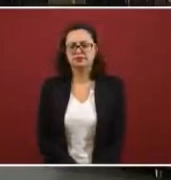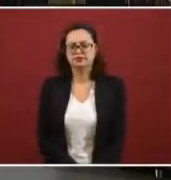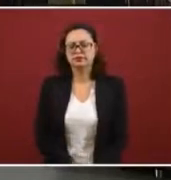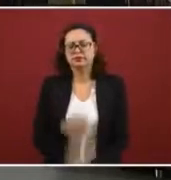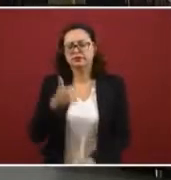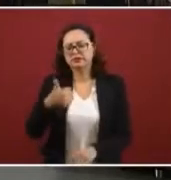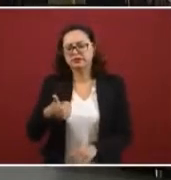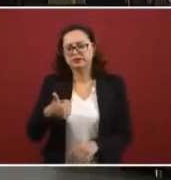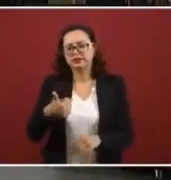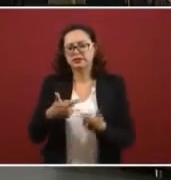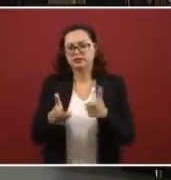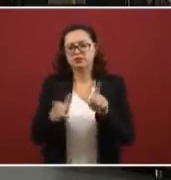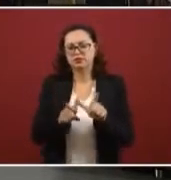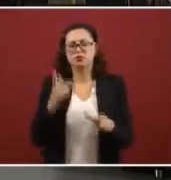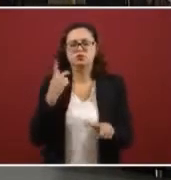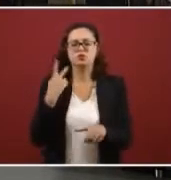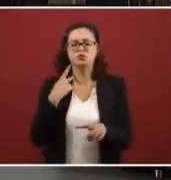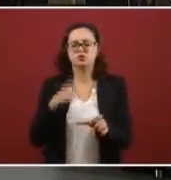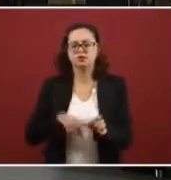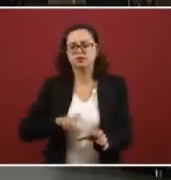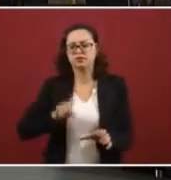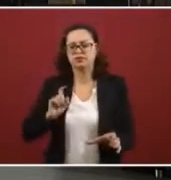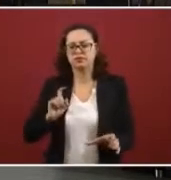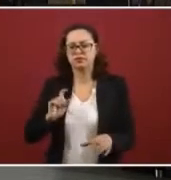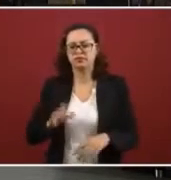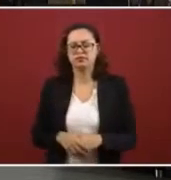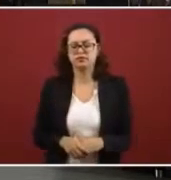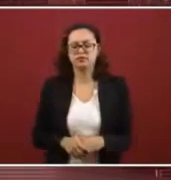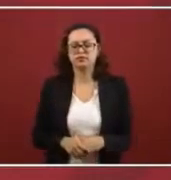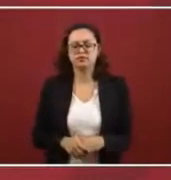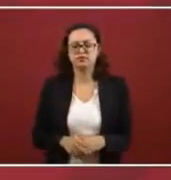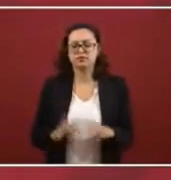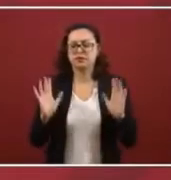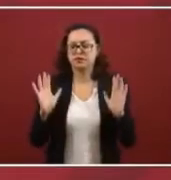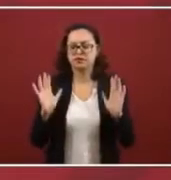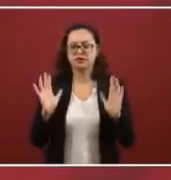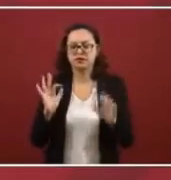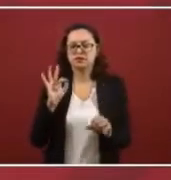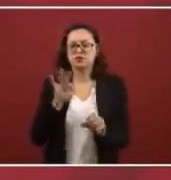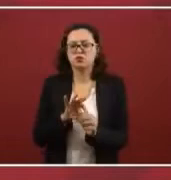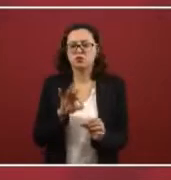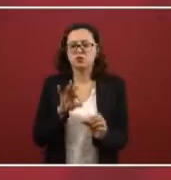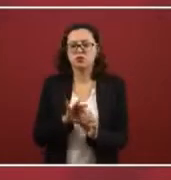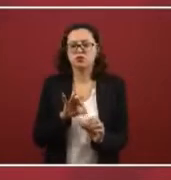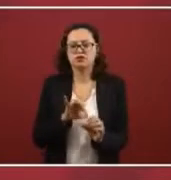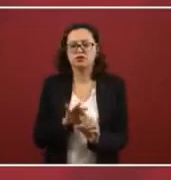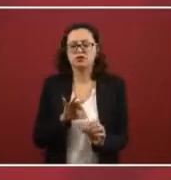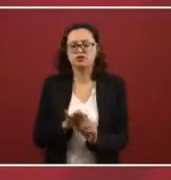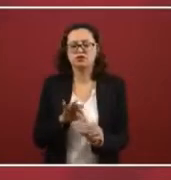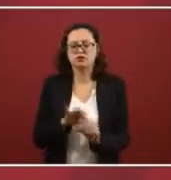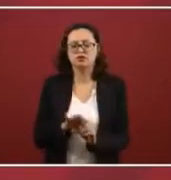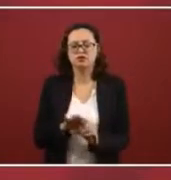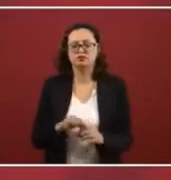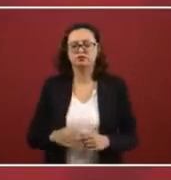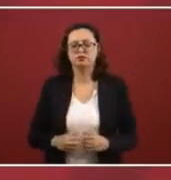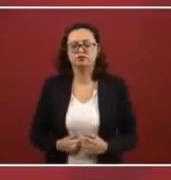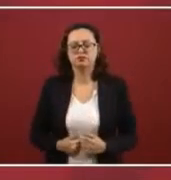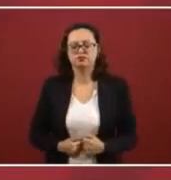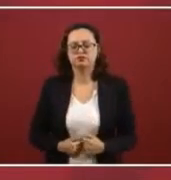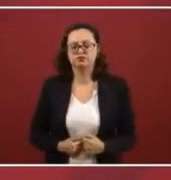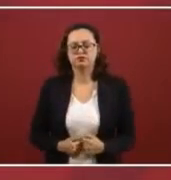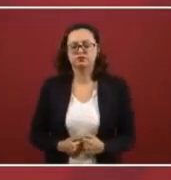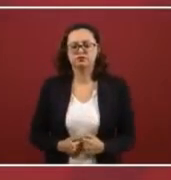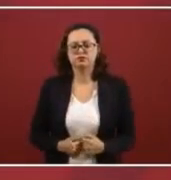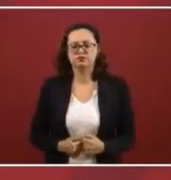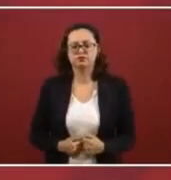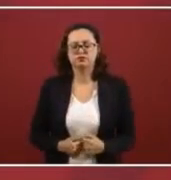12. Oh, six left the party. No. Estoy hablando de no. Cómo votar. I'm talking about how they voted. O sea,